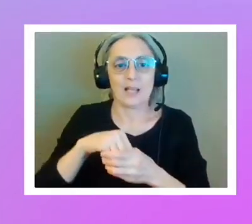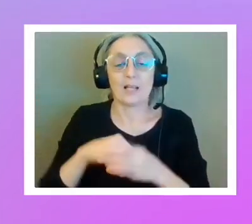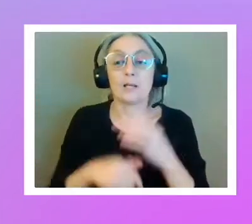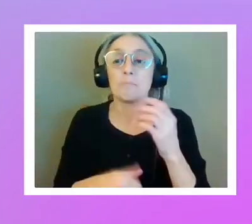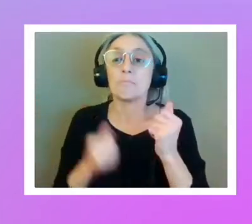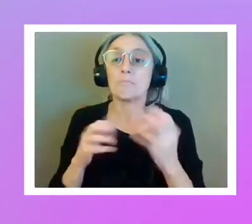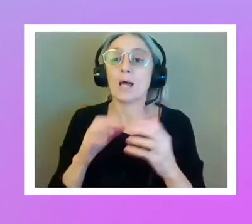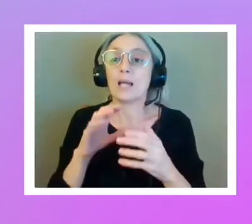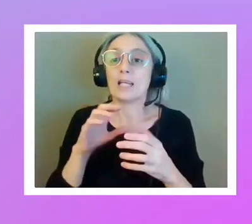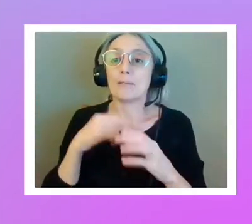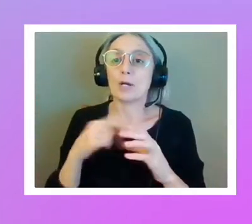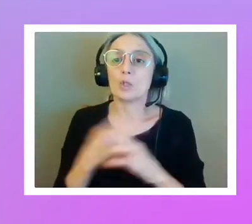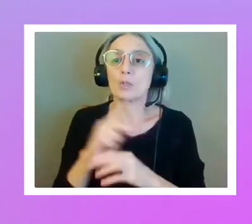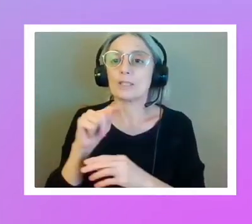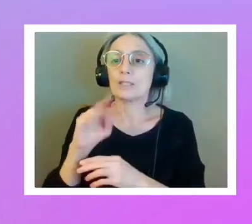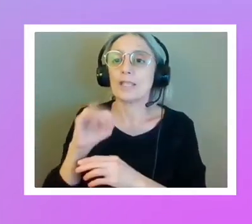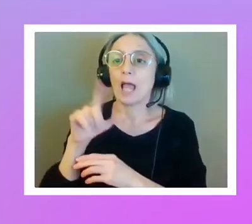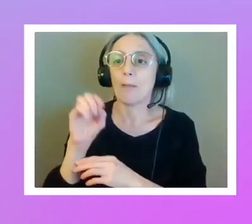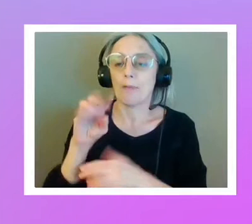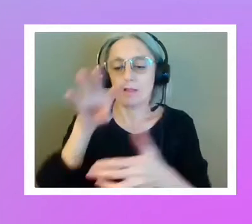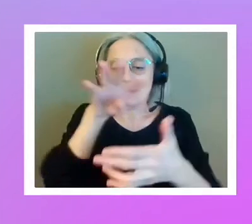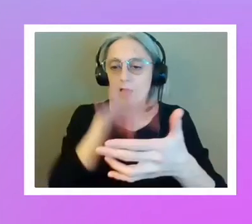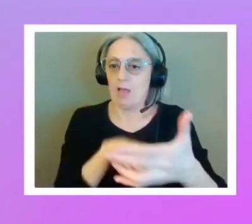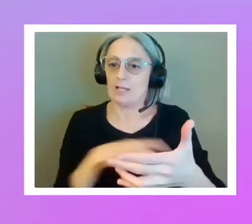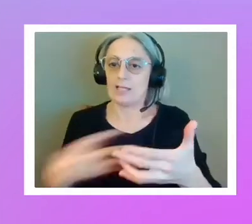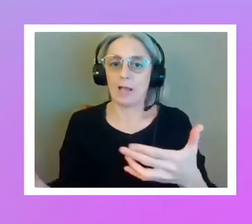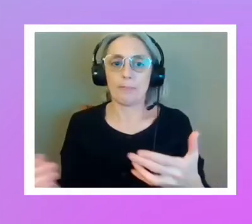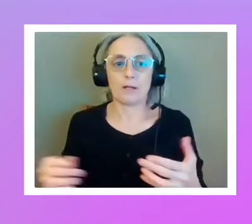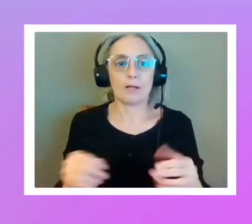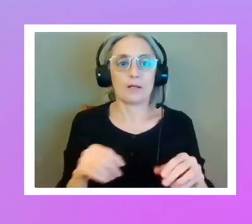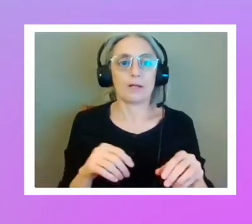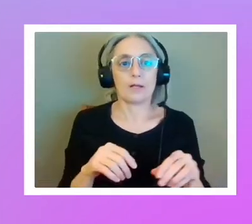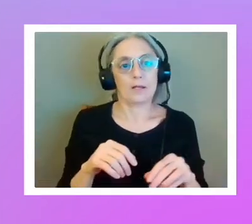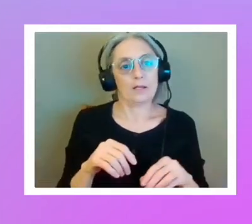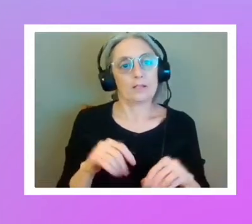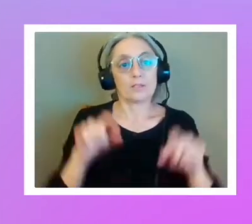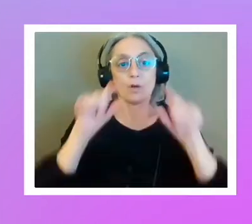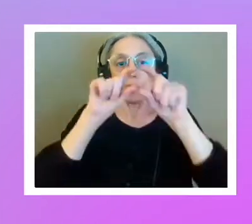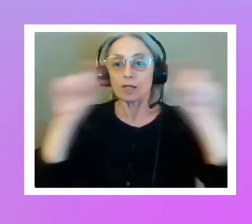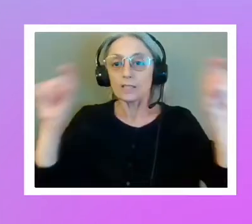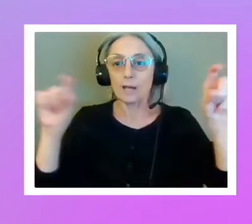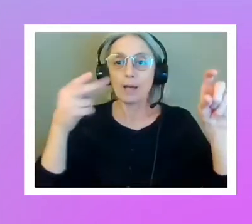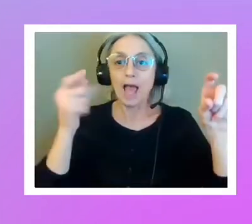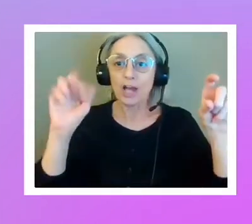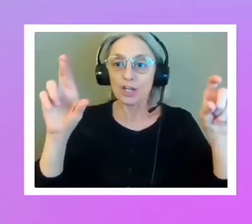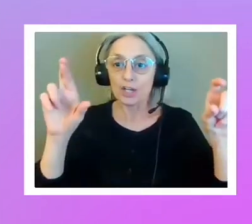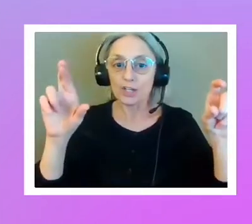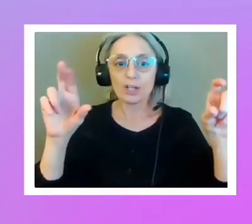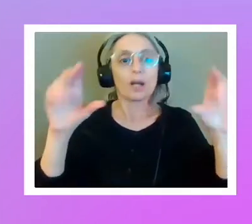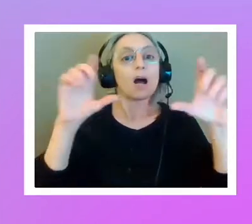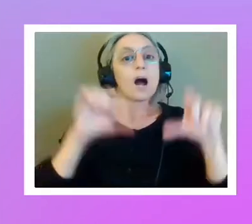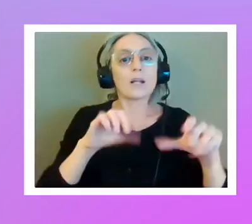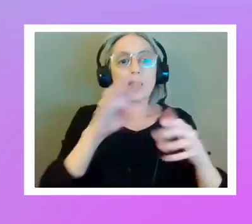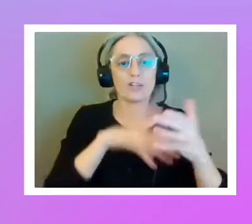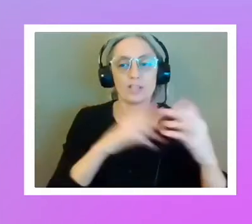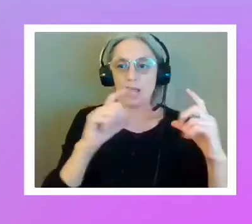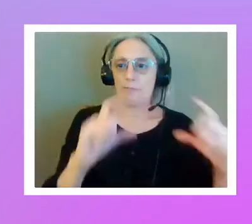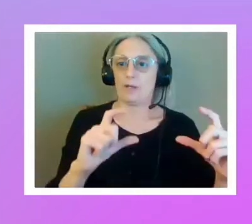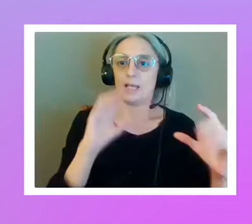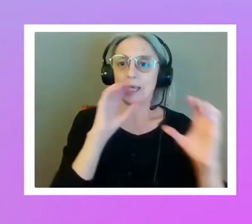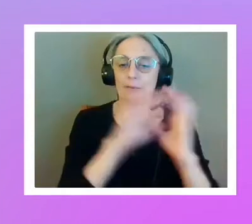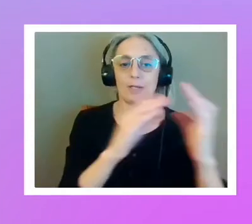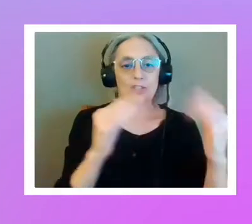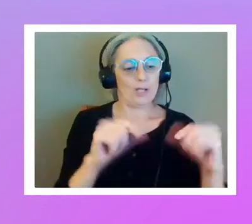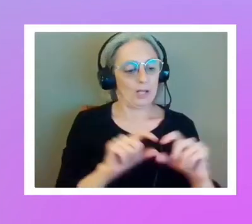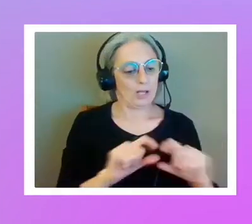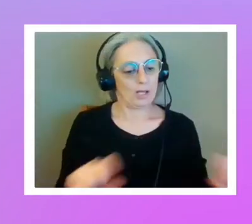there's a table for the header, and then there's a table for the image, There's another table for the content and the